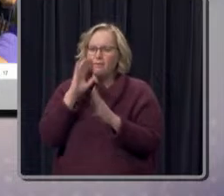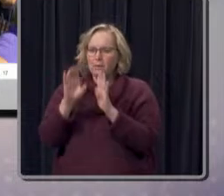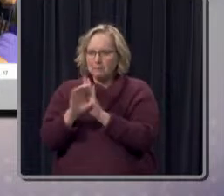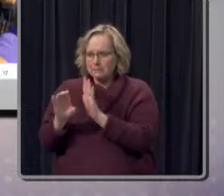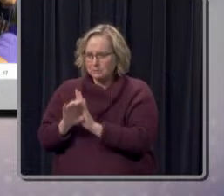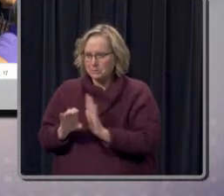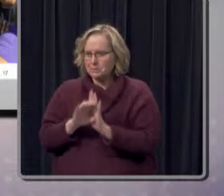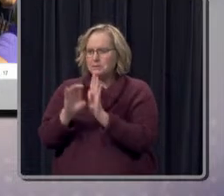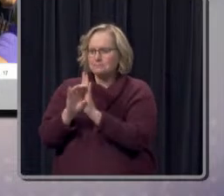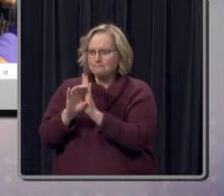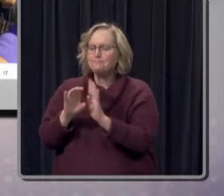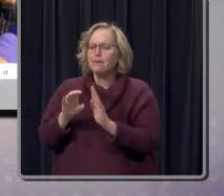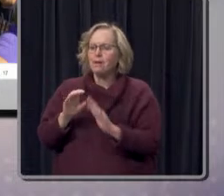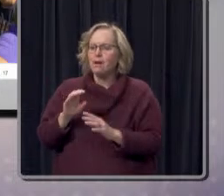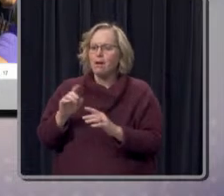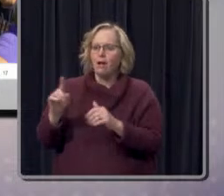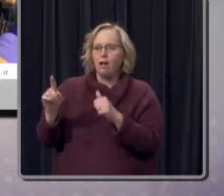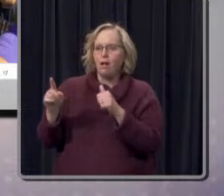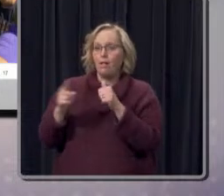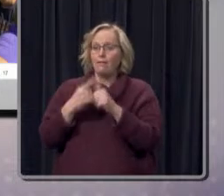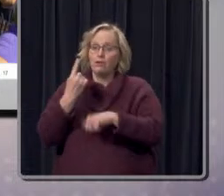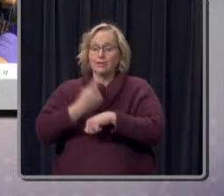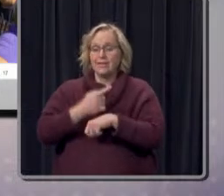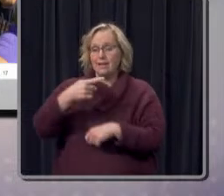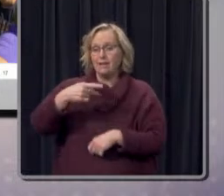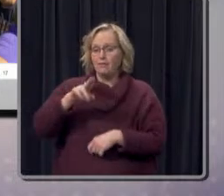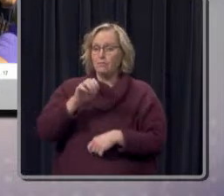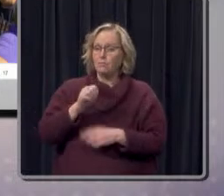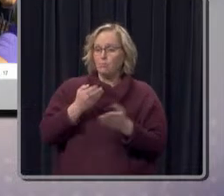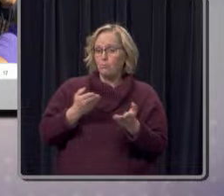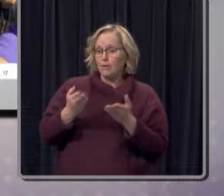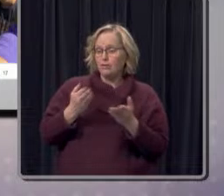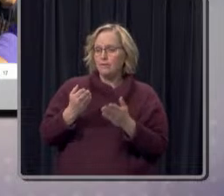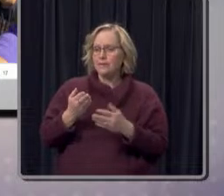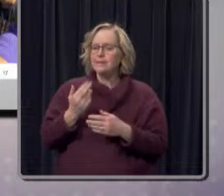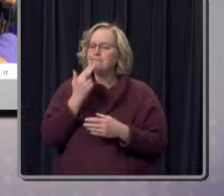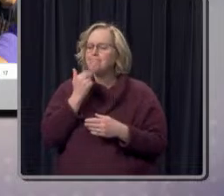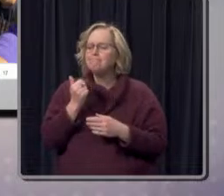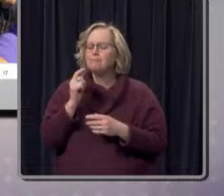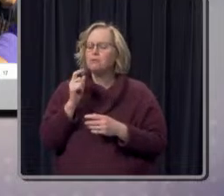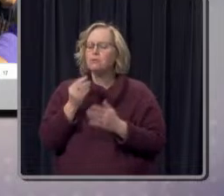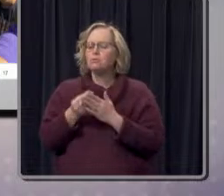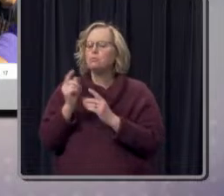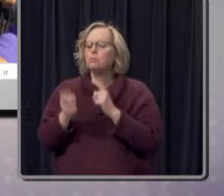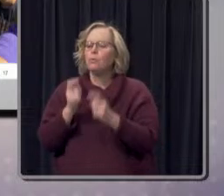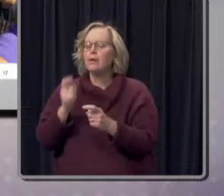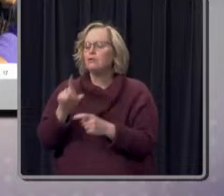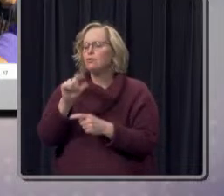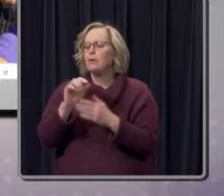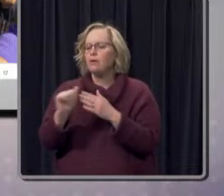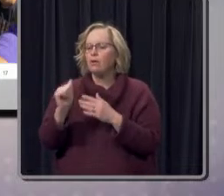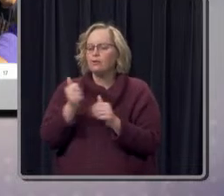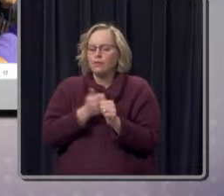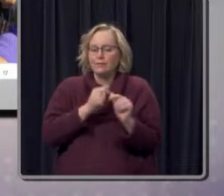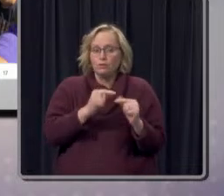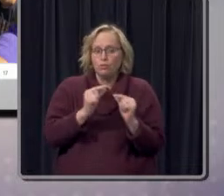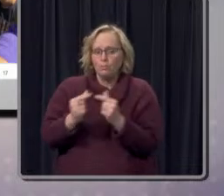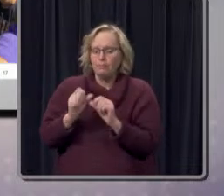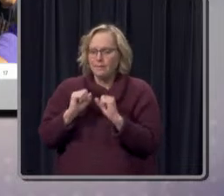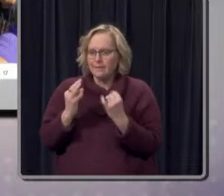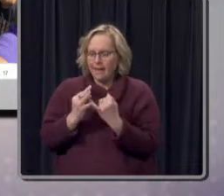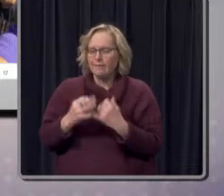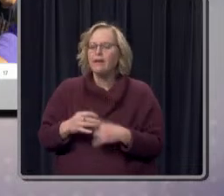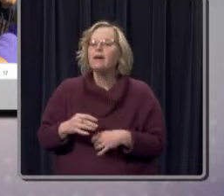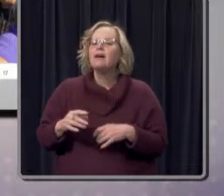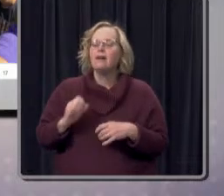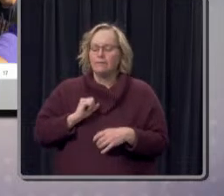staff, on the very first day of pre-service, we had a little donation of $20 for every group of staff, and we put together teams